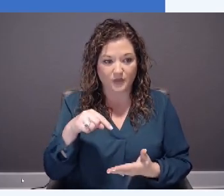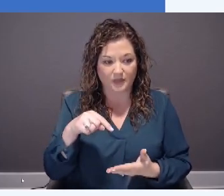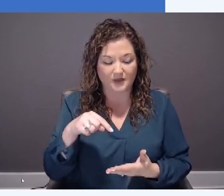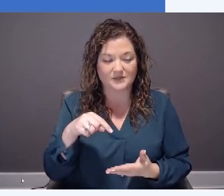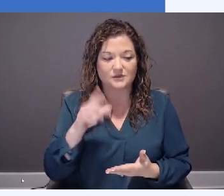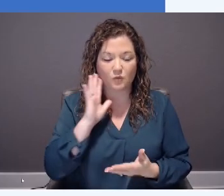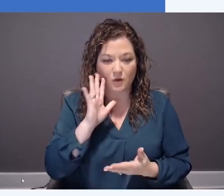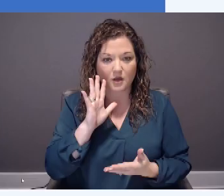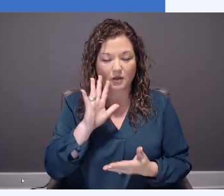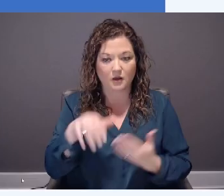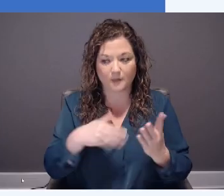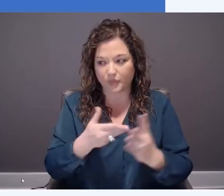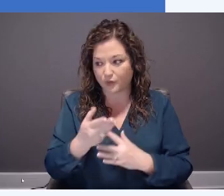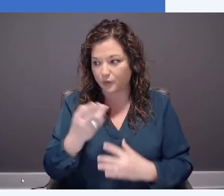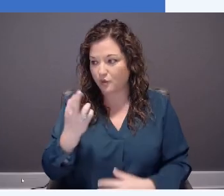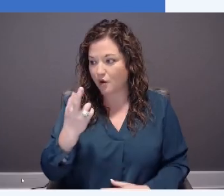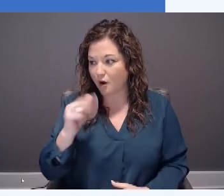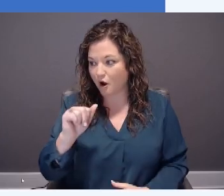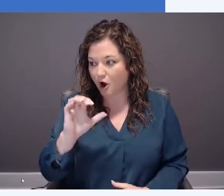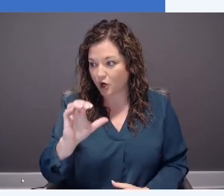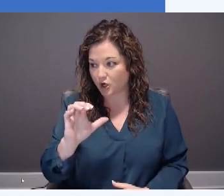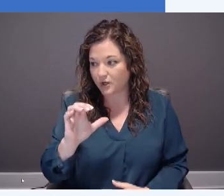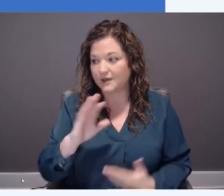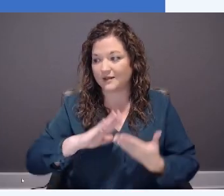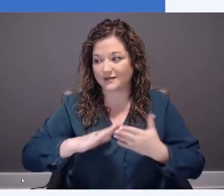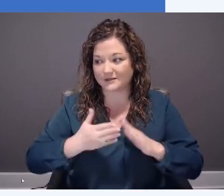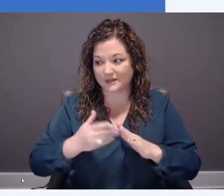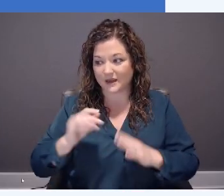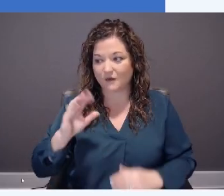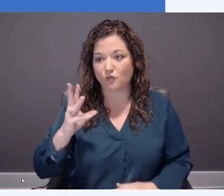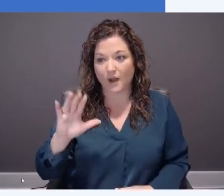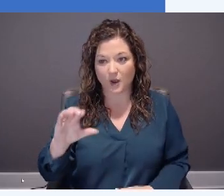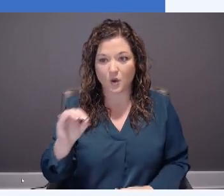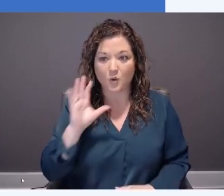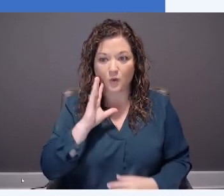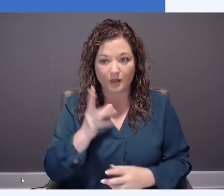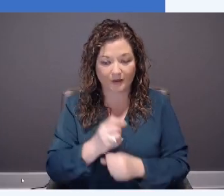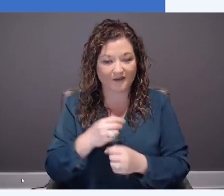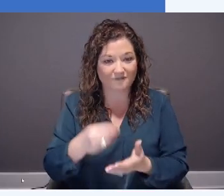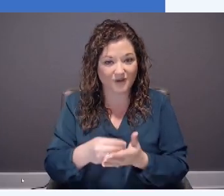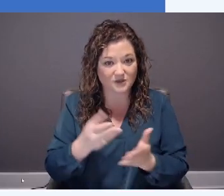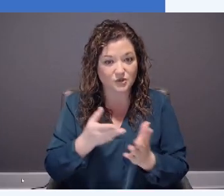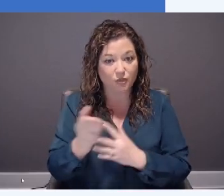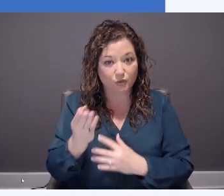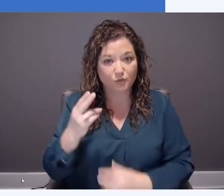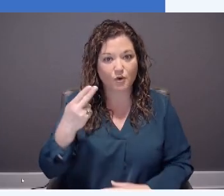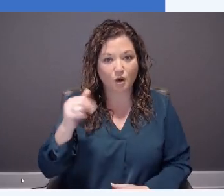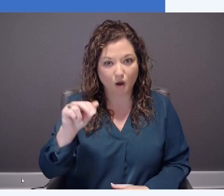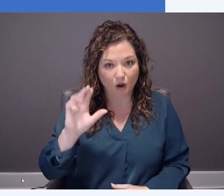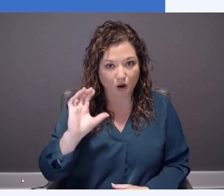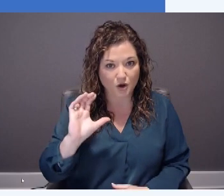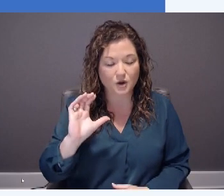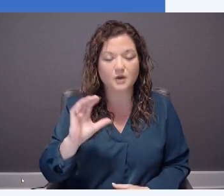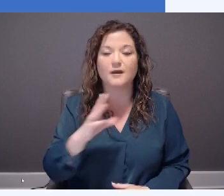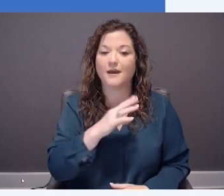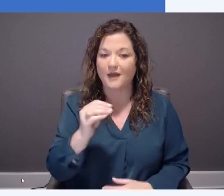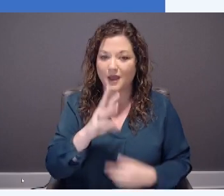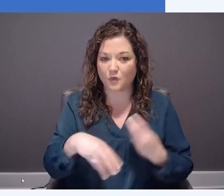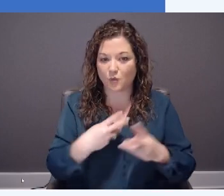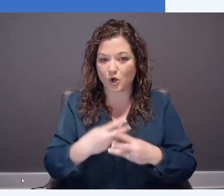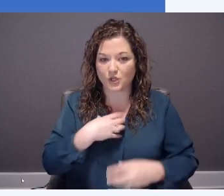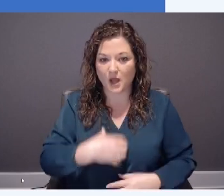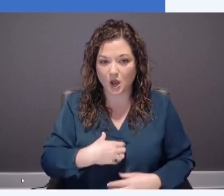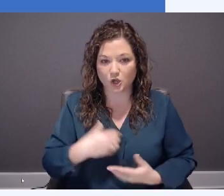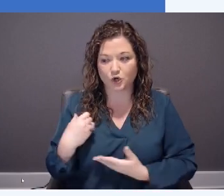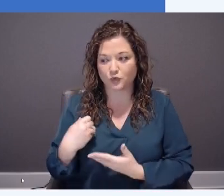through HARC. So in fact, the city of Waco will be getting their funds through HARC, as well as World Hunger Relief, Family